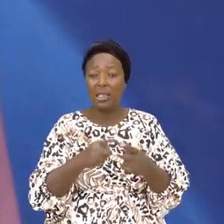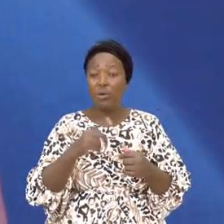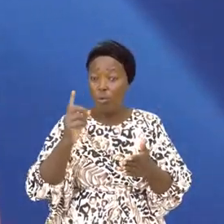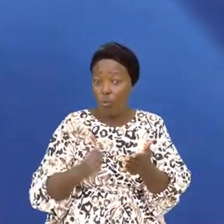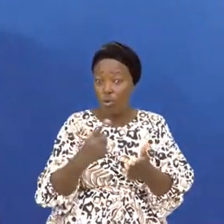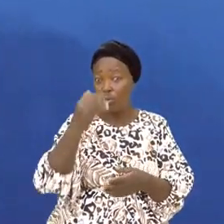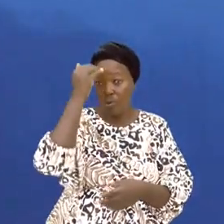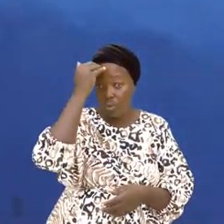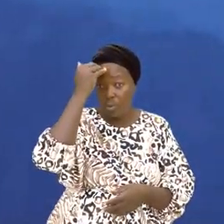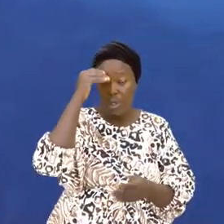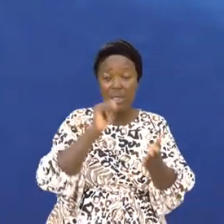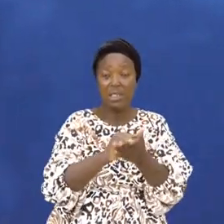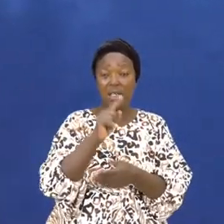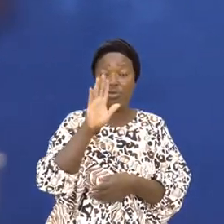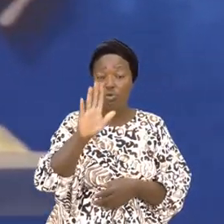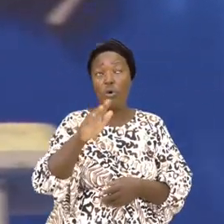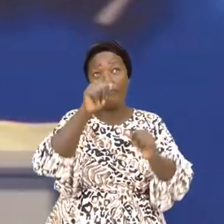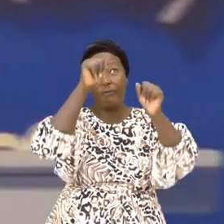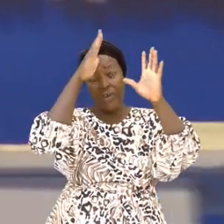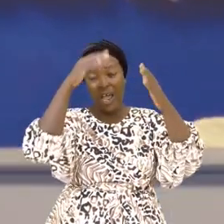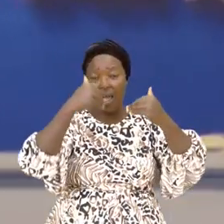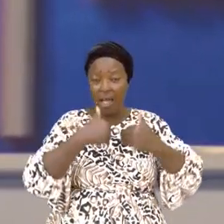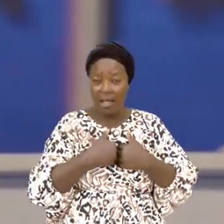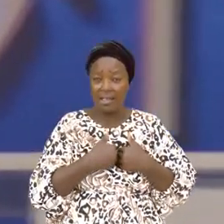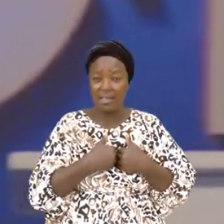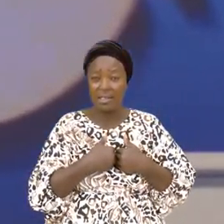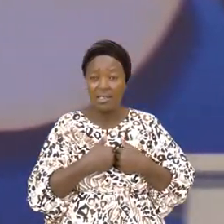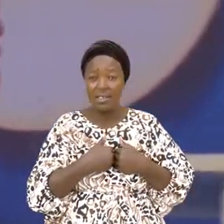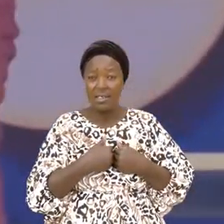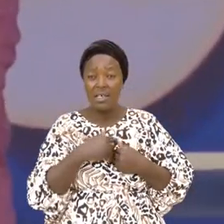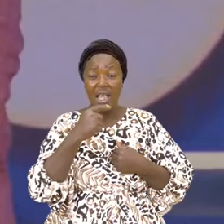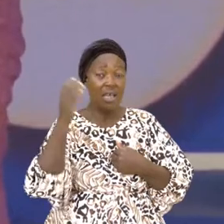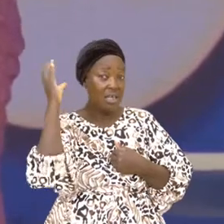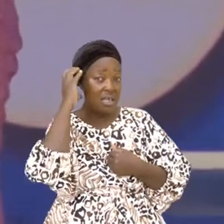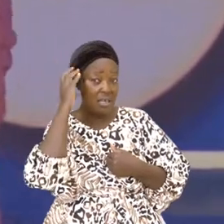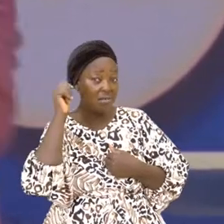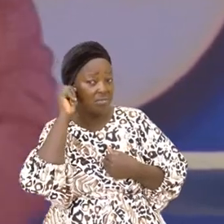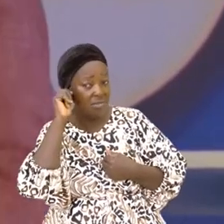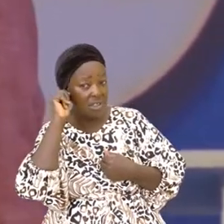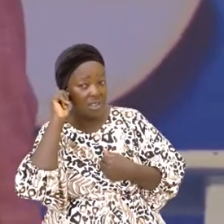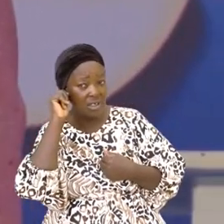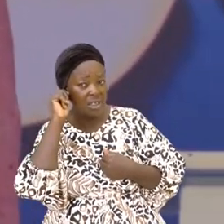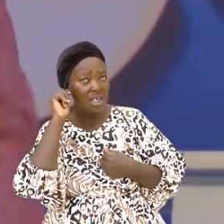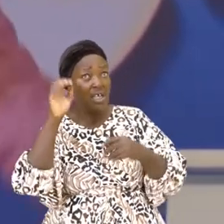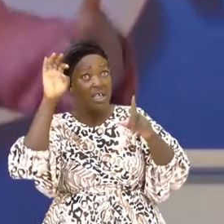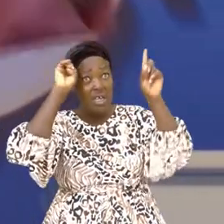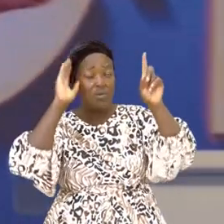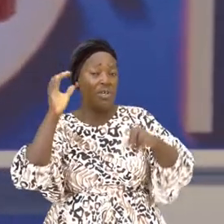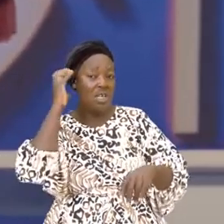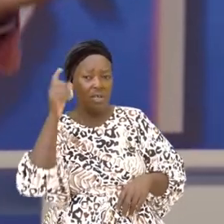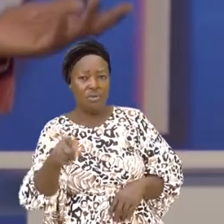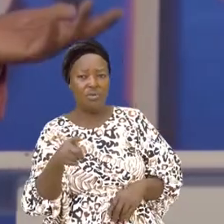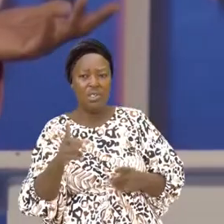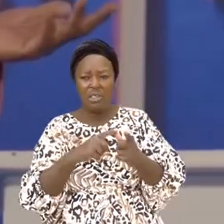know that your Father has a listening ear, he will hear you. You